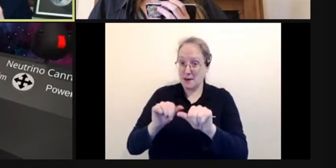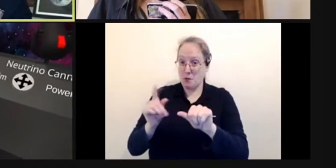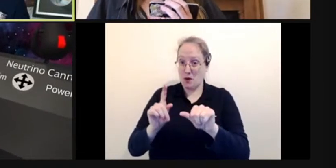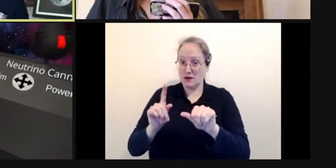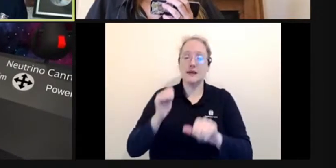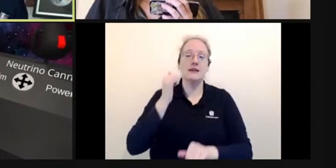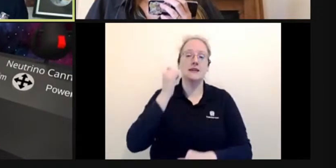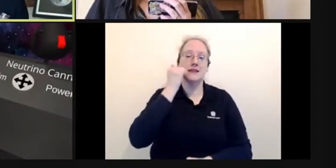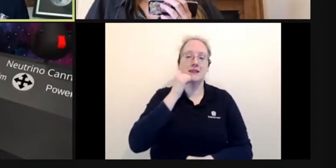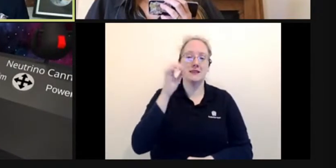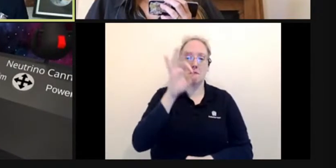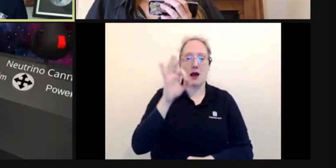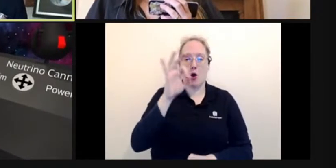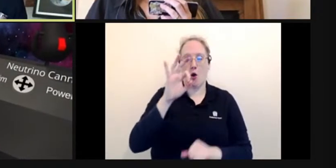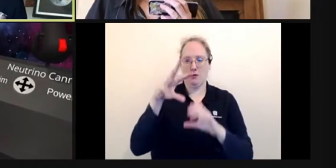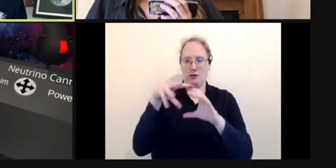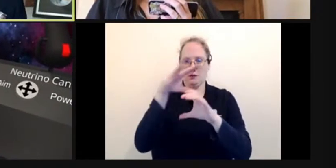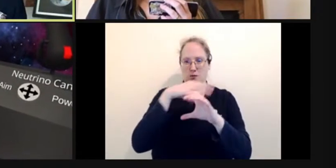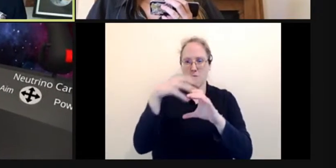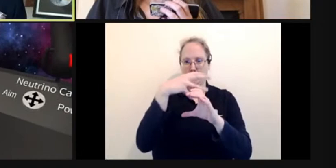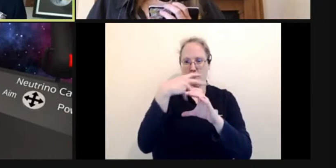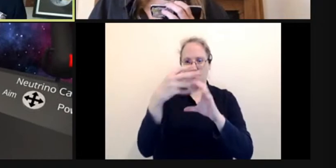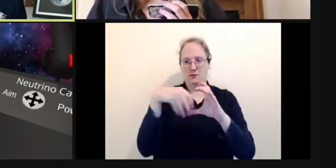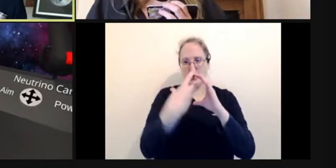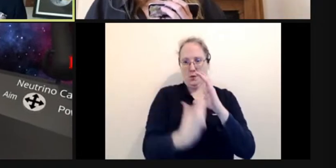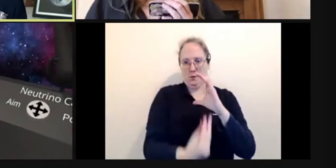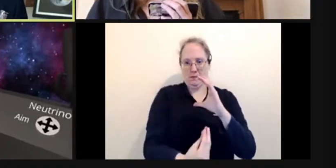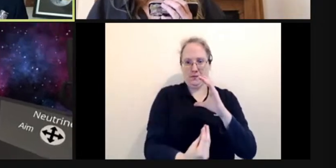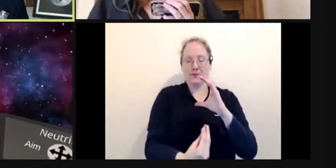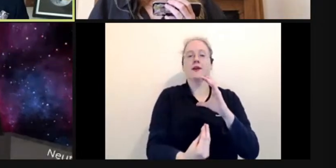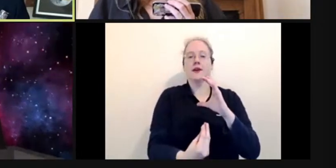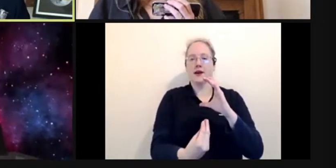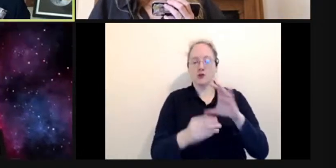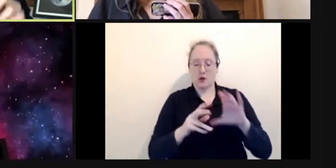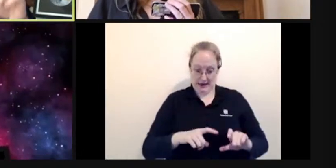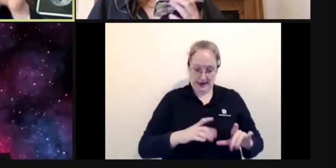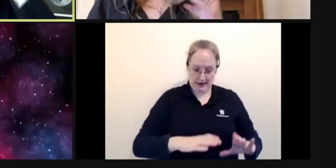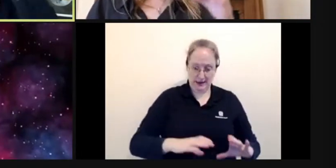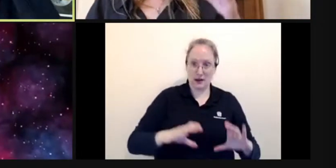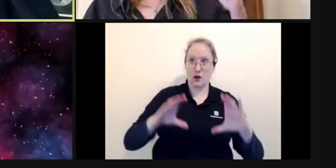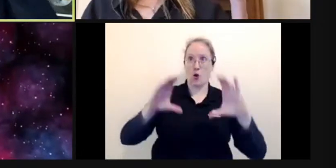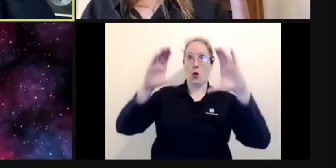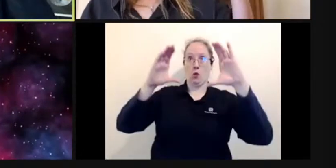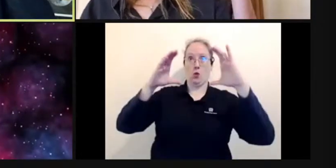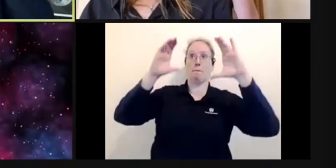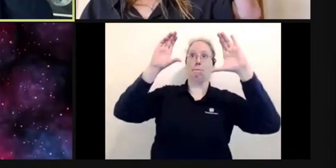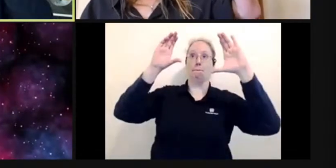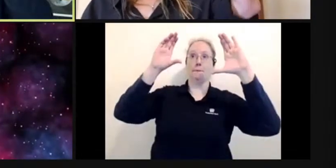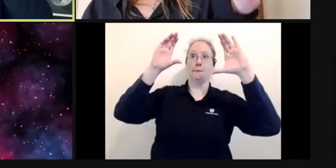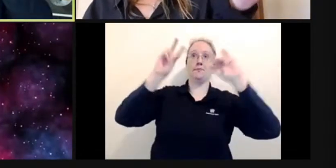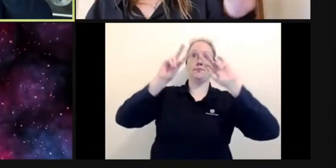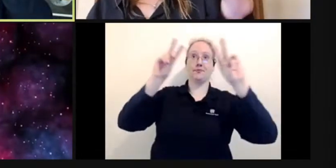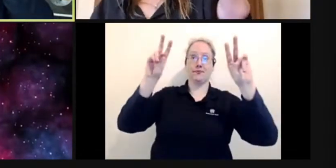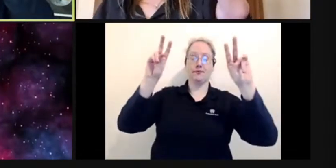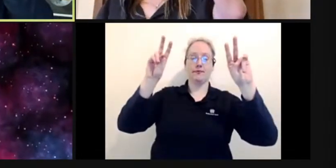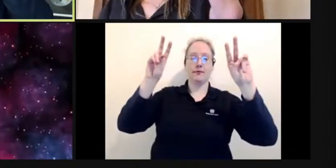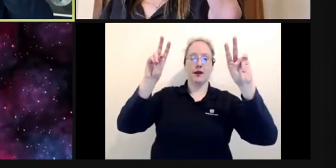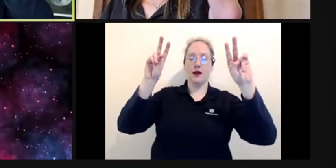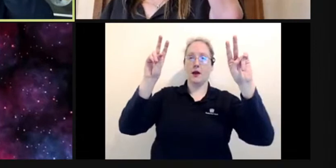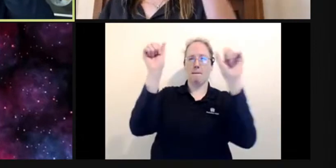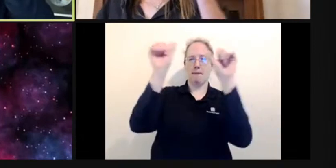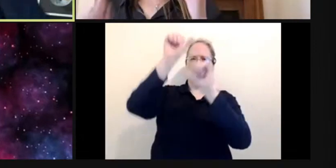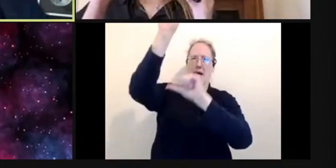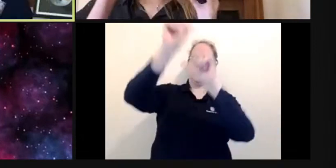that. And if you go look back up, you see we start again, a massive, massive